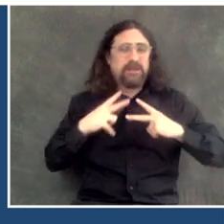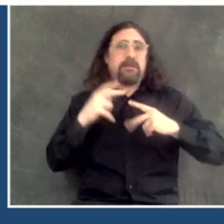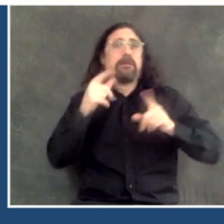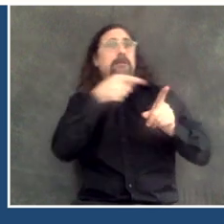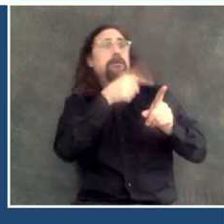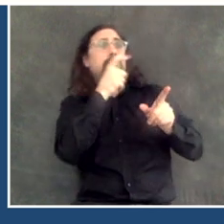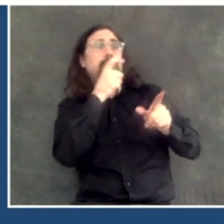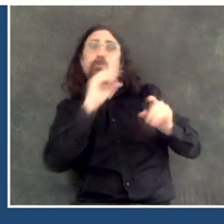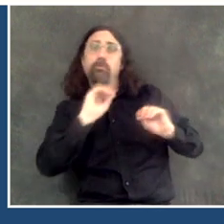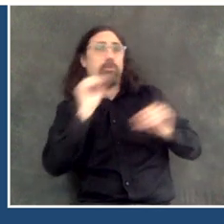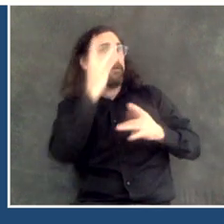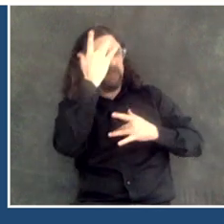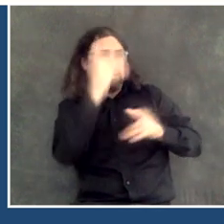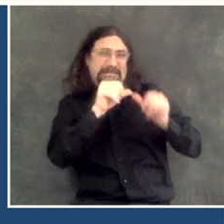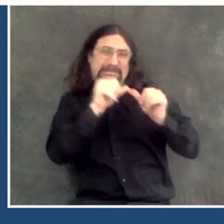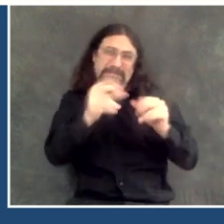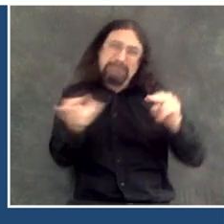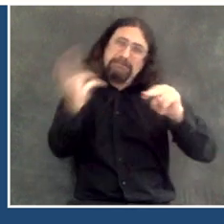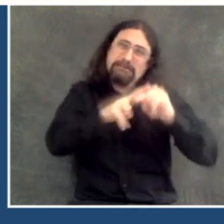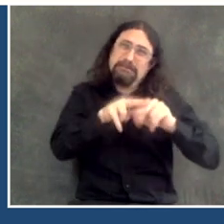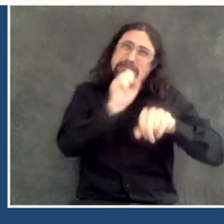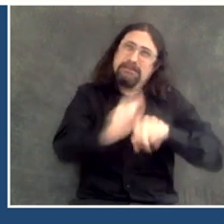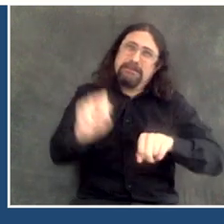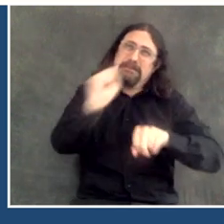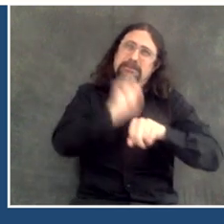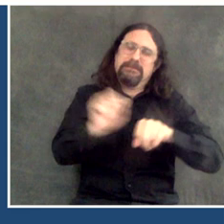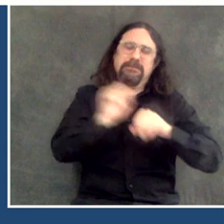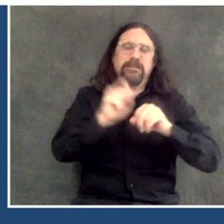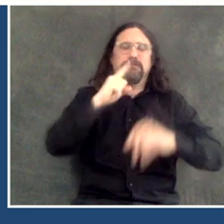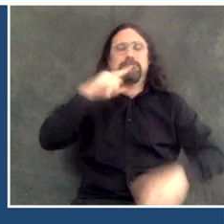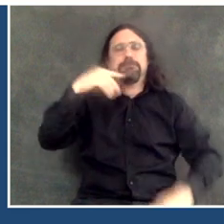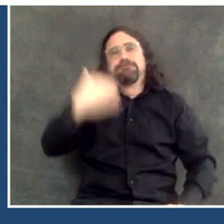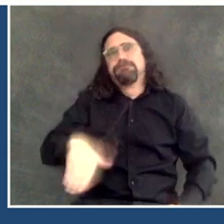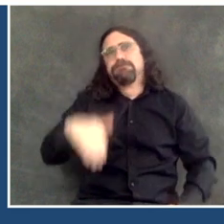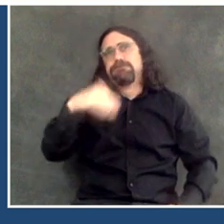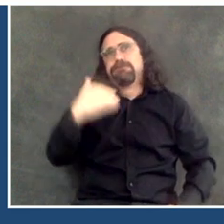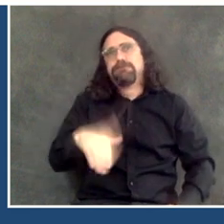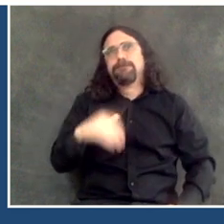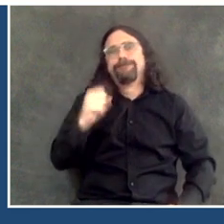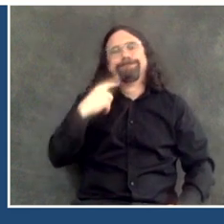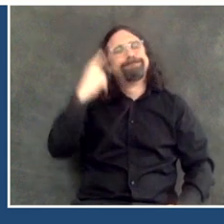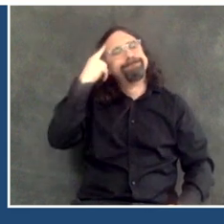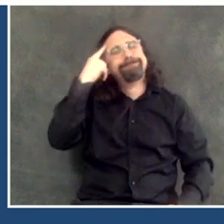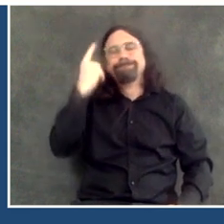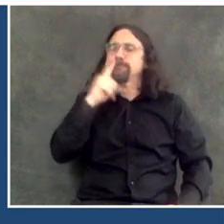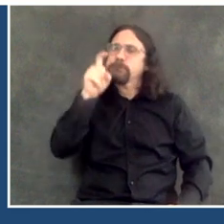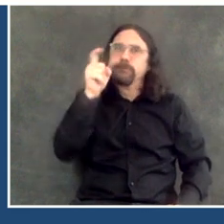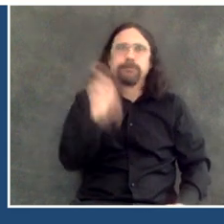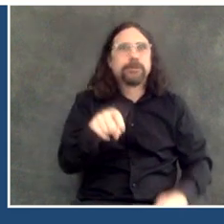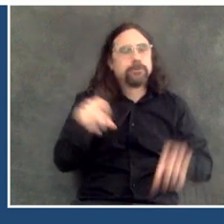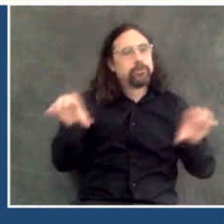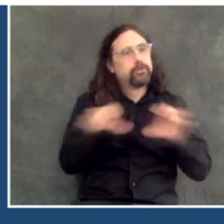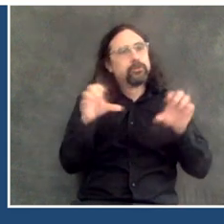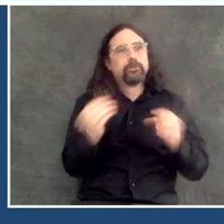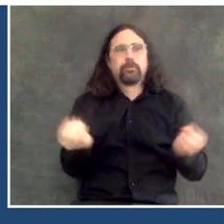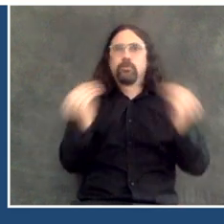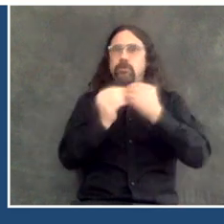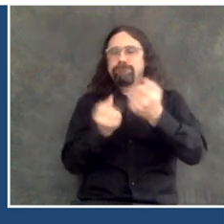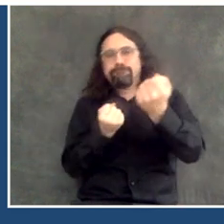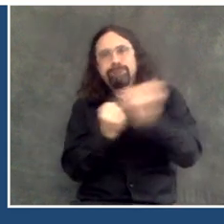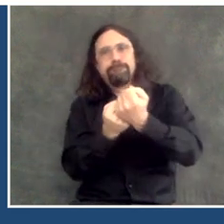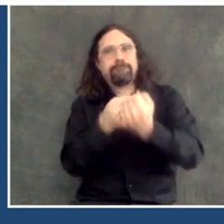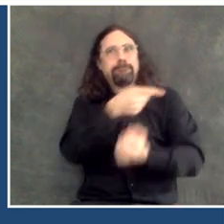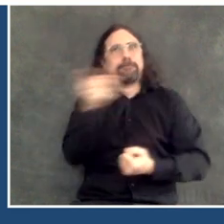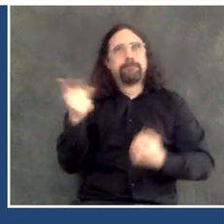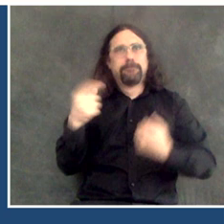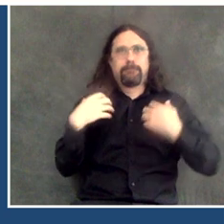need to bring in additional personnel rapidly to relieve them, to support them, to rotate, you know, give them a chance to get a